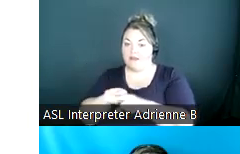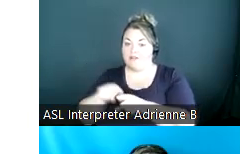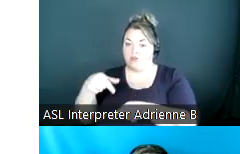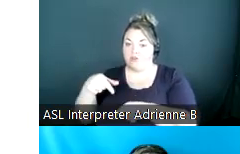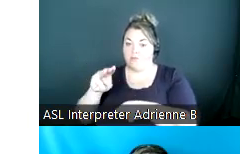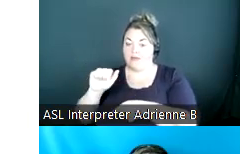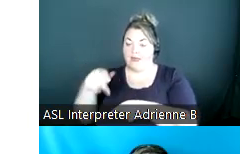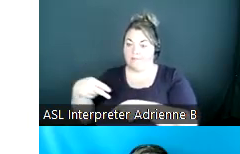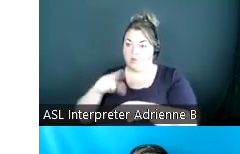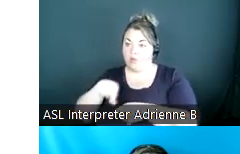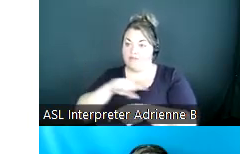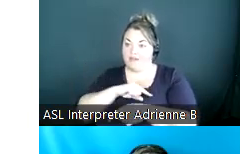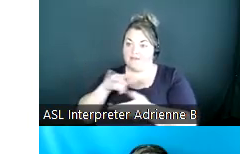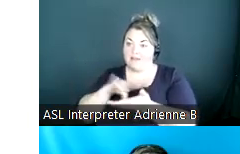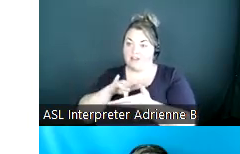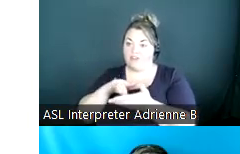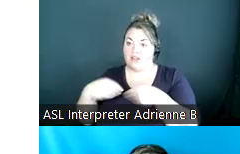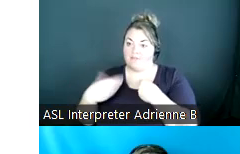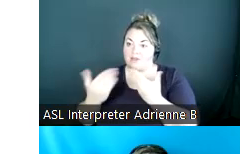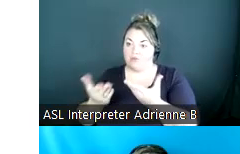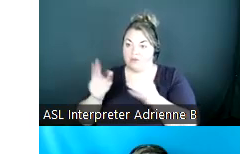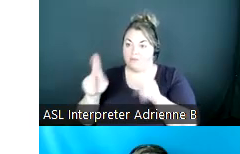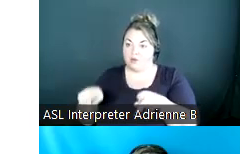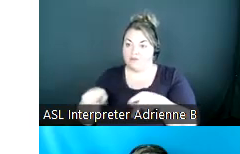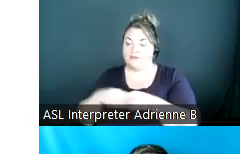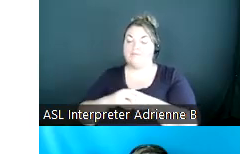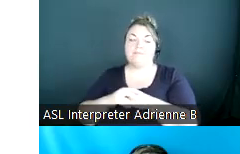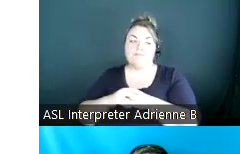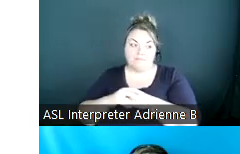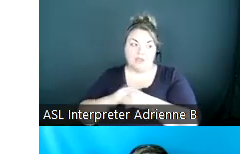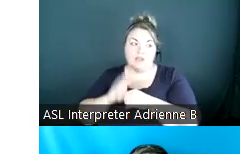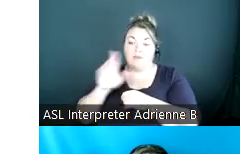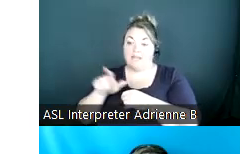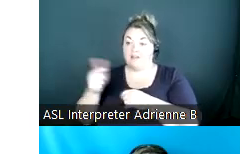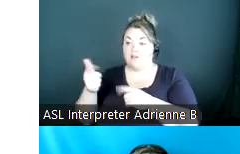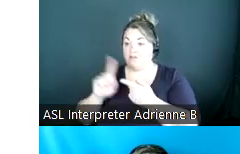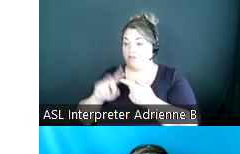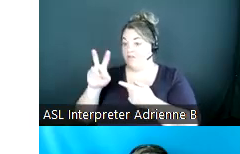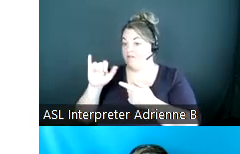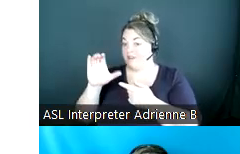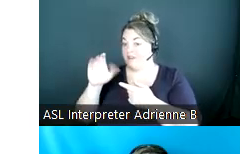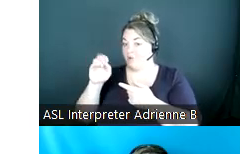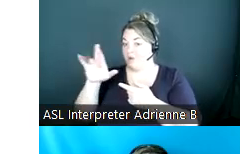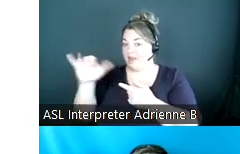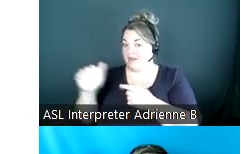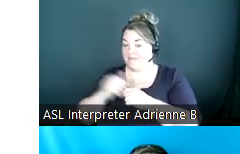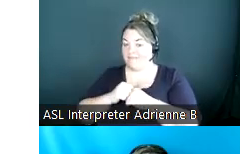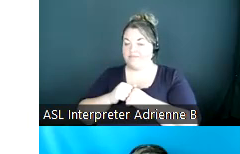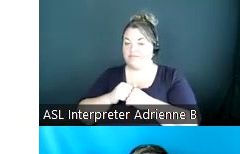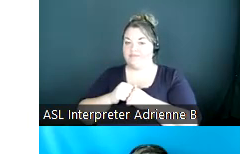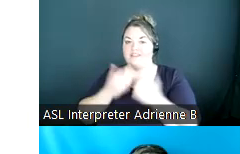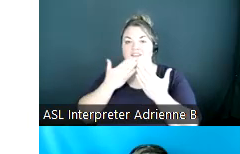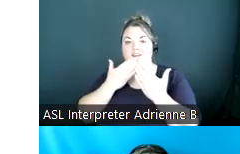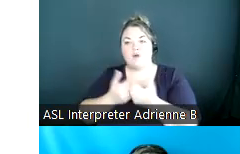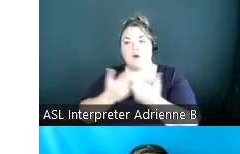qualified medication administration person. And I will hand it over to Victoria. Thanks so